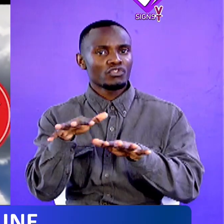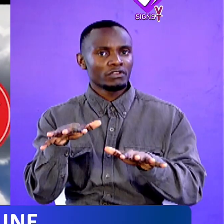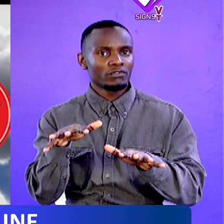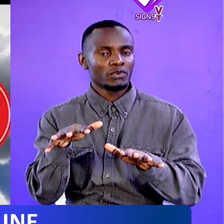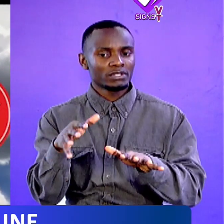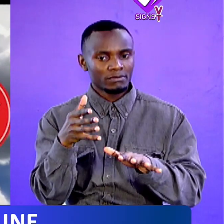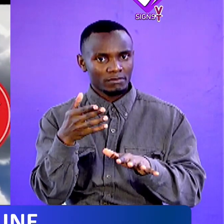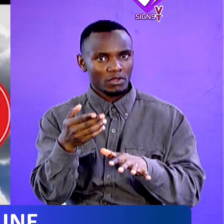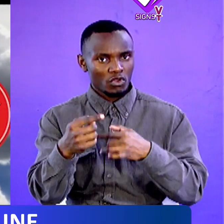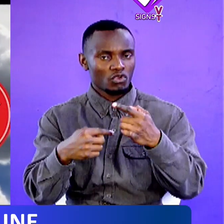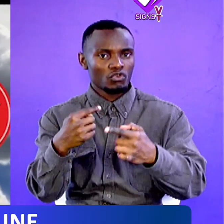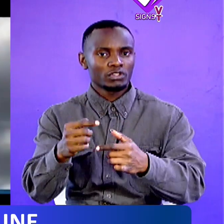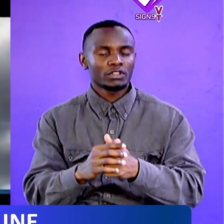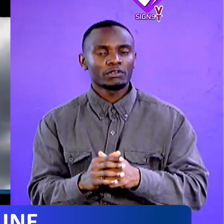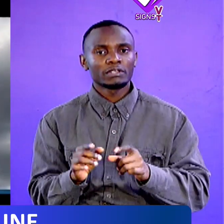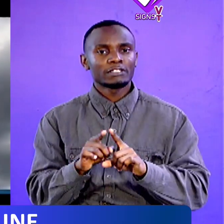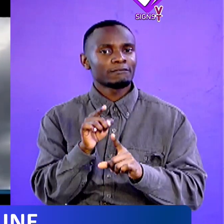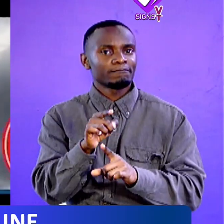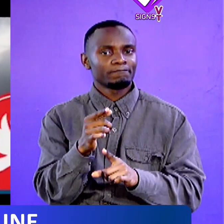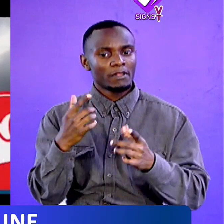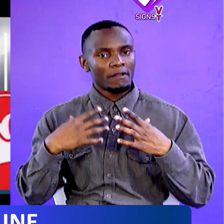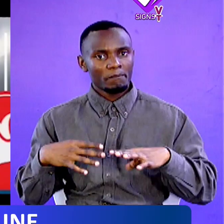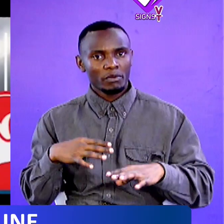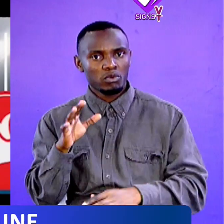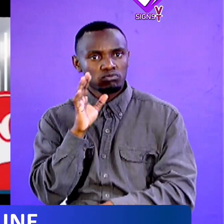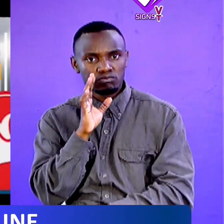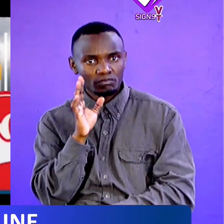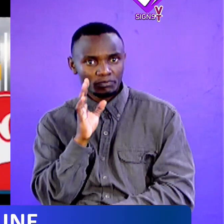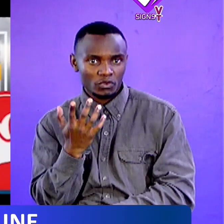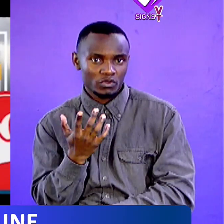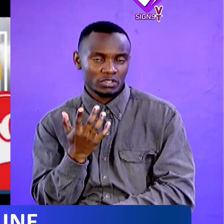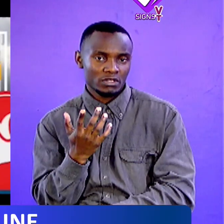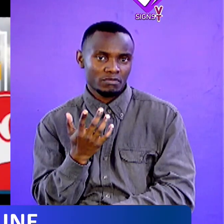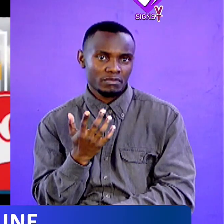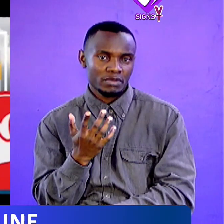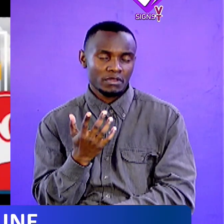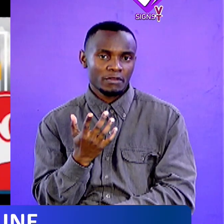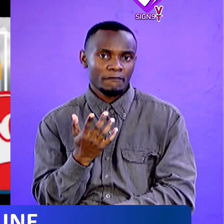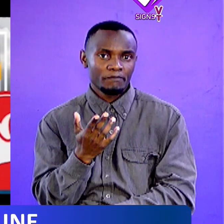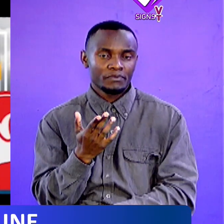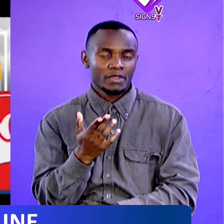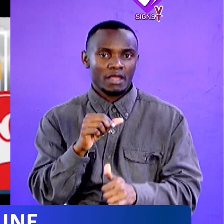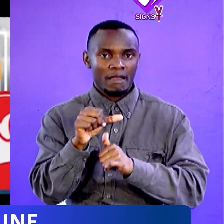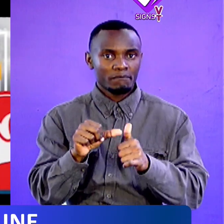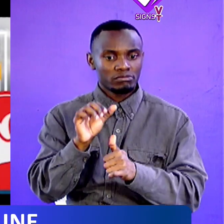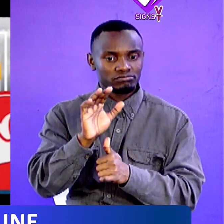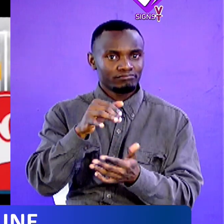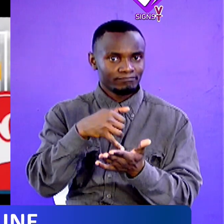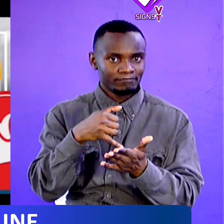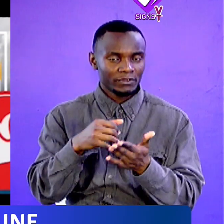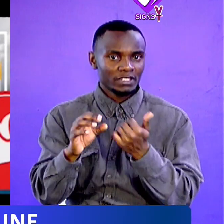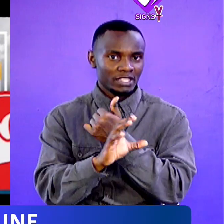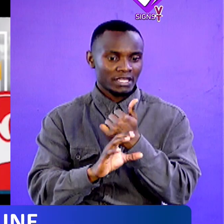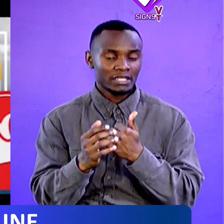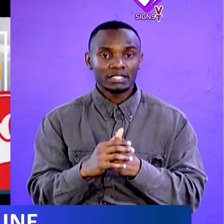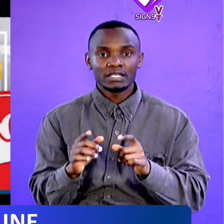but occasional appearances have sparked speculation within political circles in the country. And just a day after holding